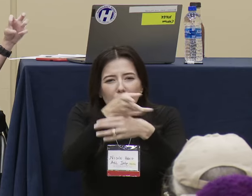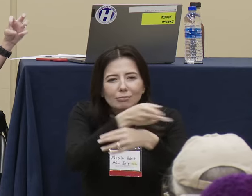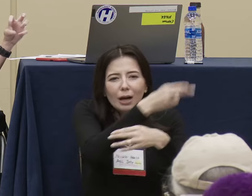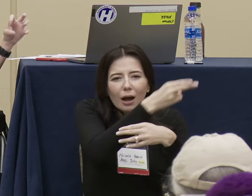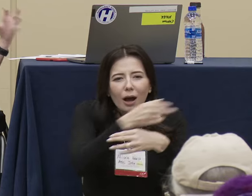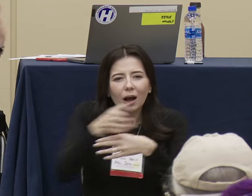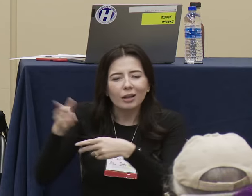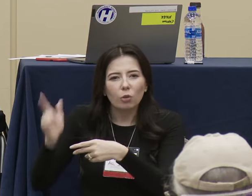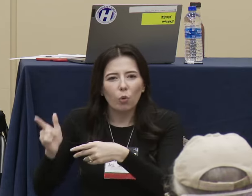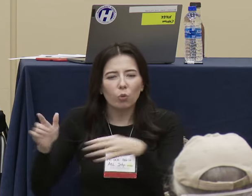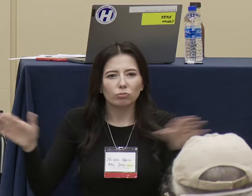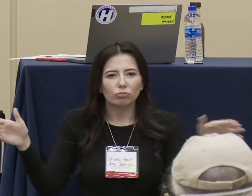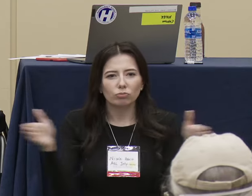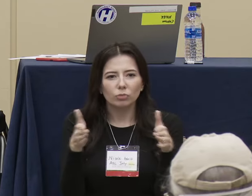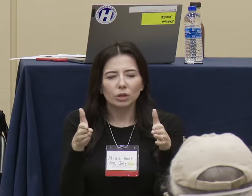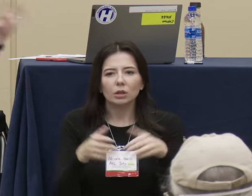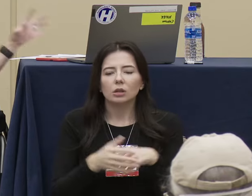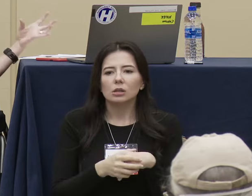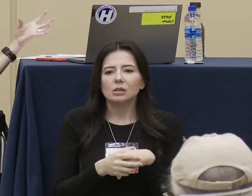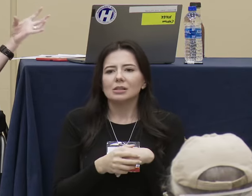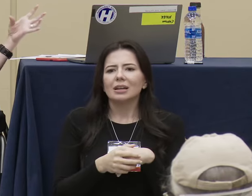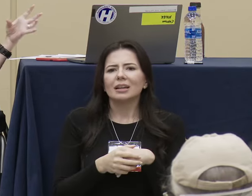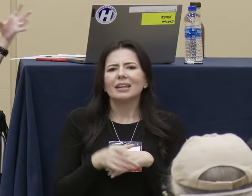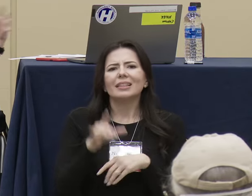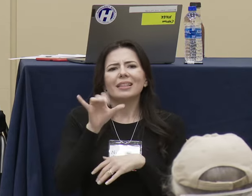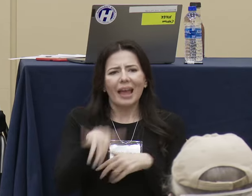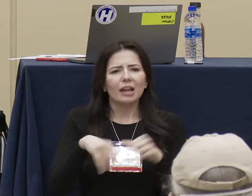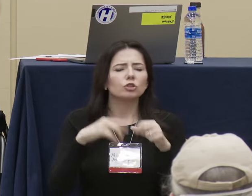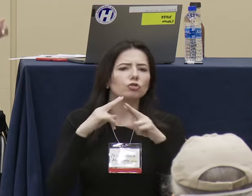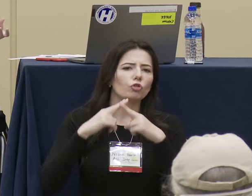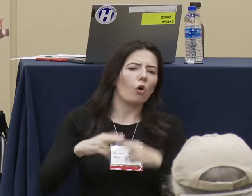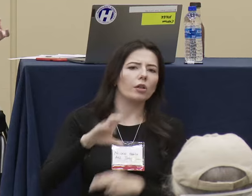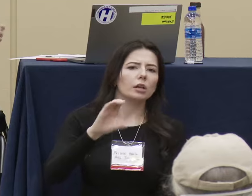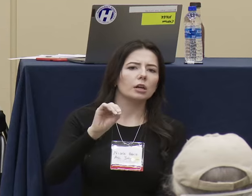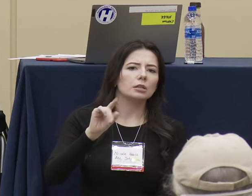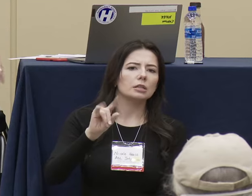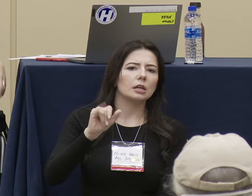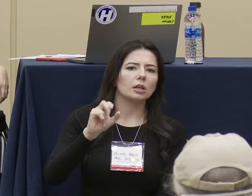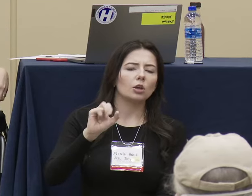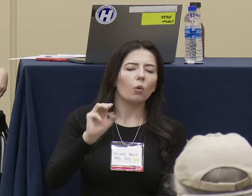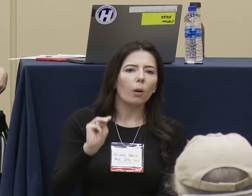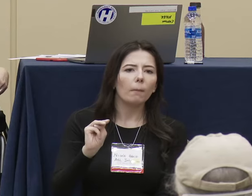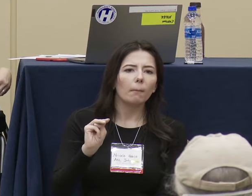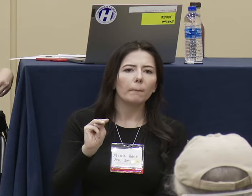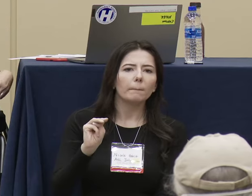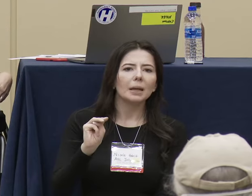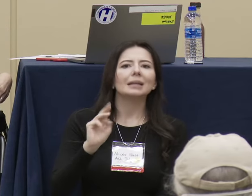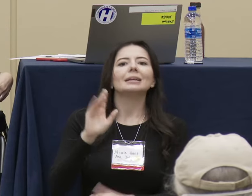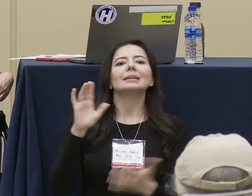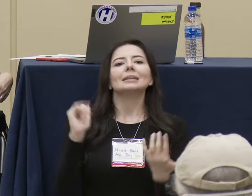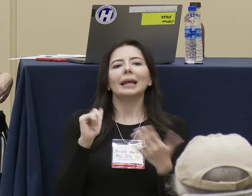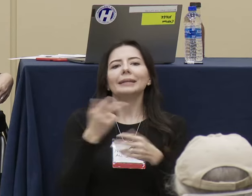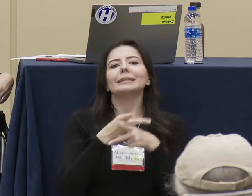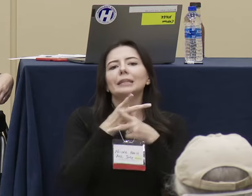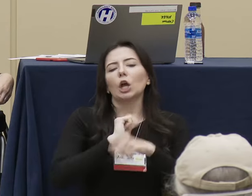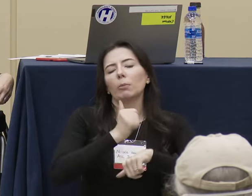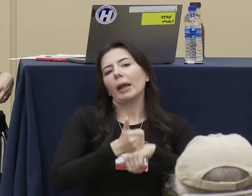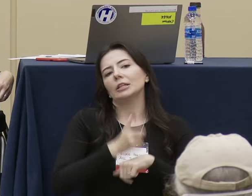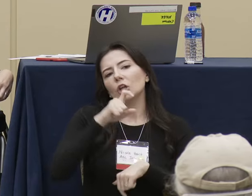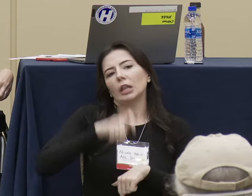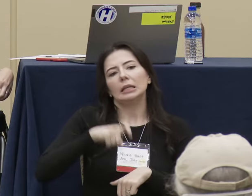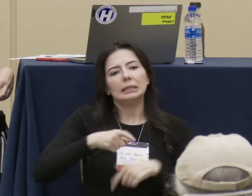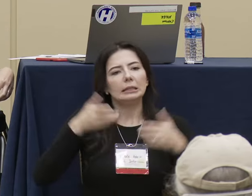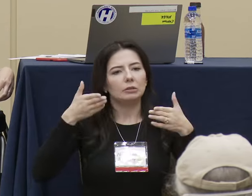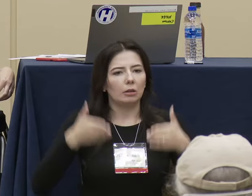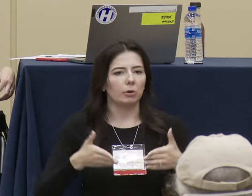disability world since the 60s. It's called the continuum, or the less restrictive environment, if you ever